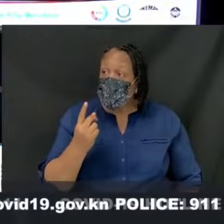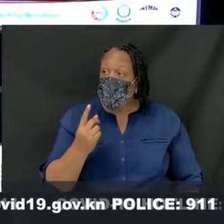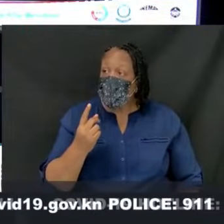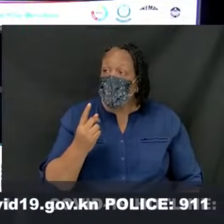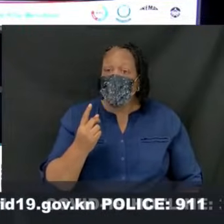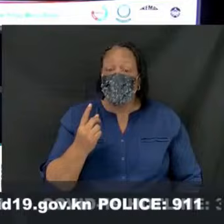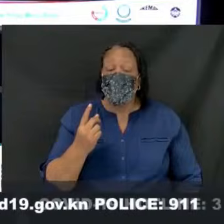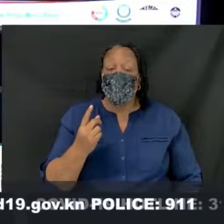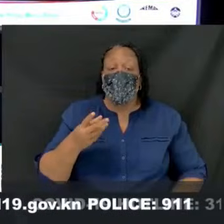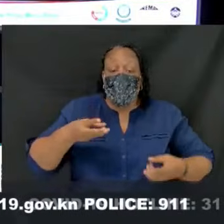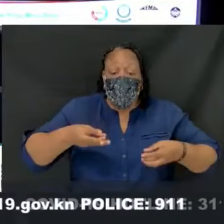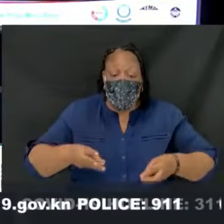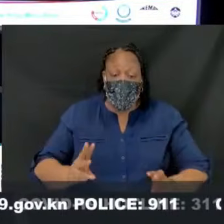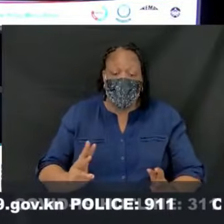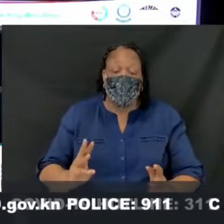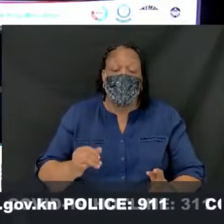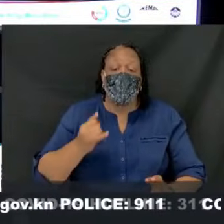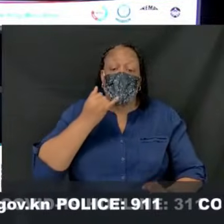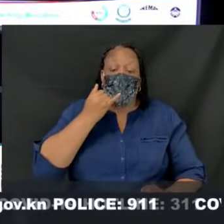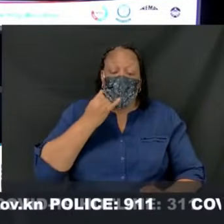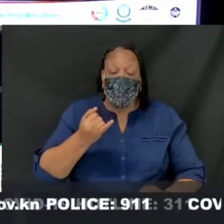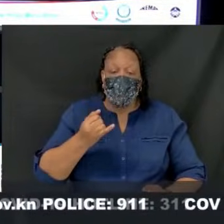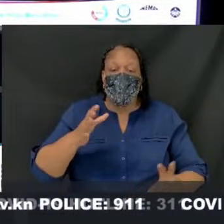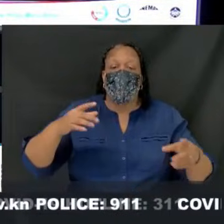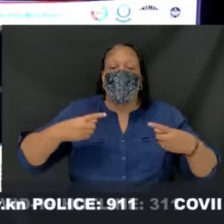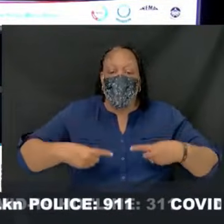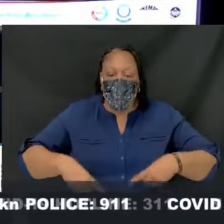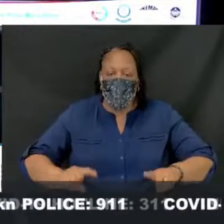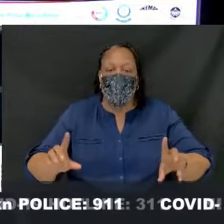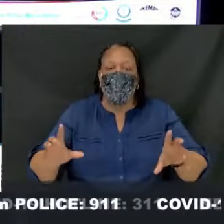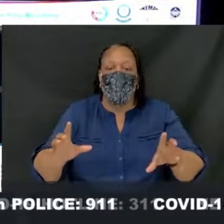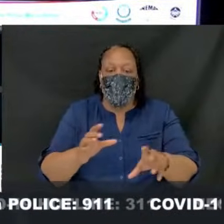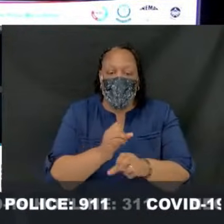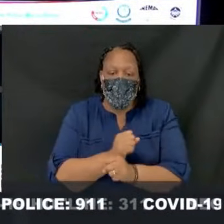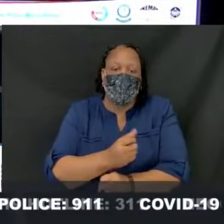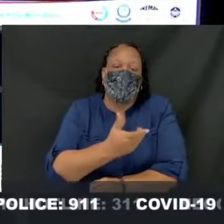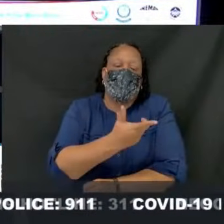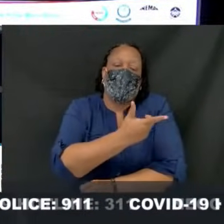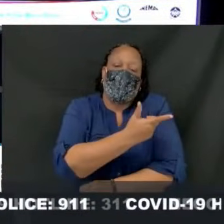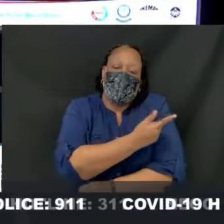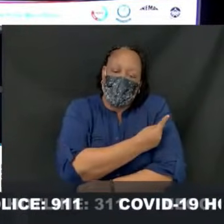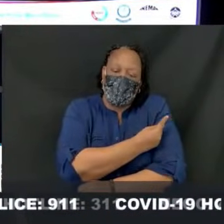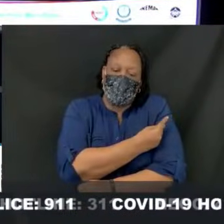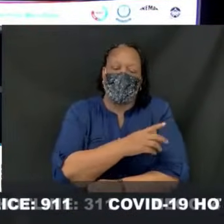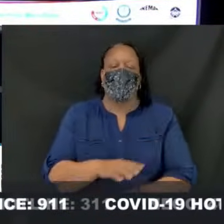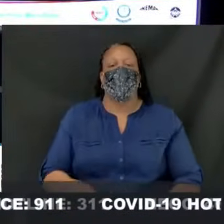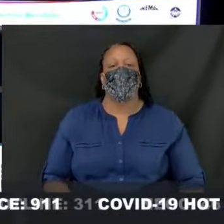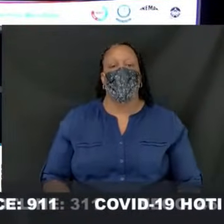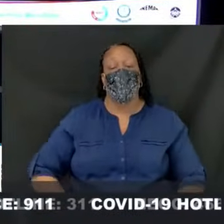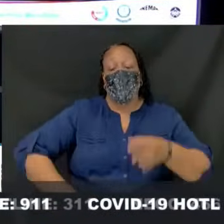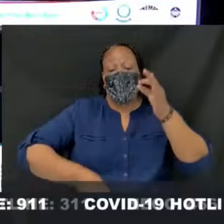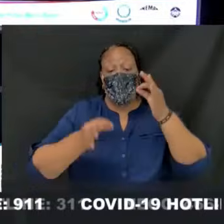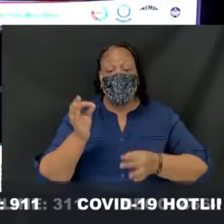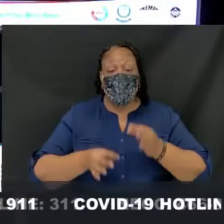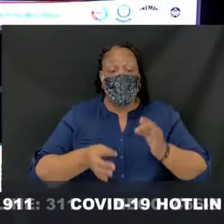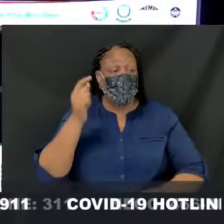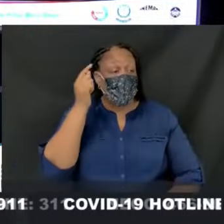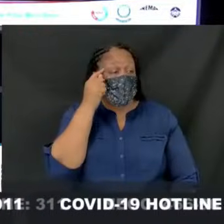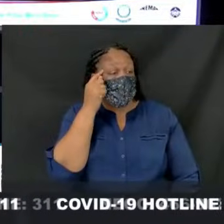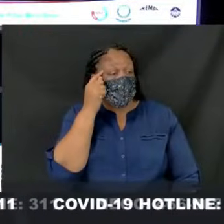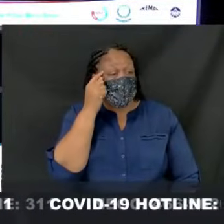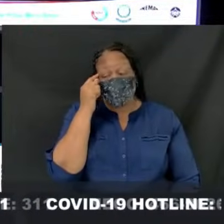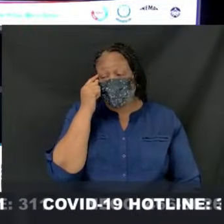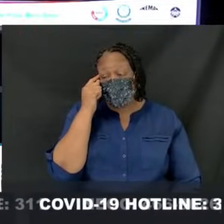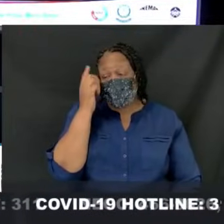is to vaccinate. May I humbly encourage those of you who are on the borderline of whether accepting or not